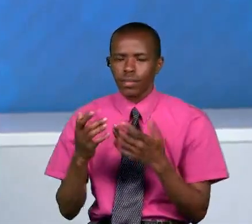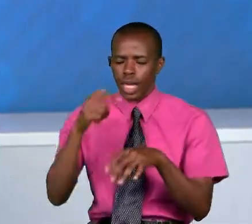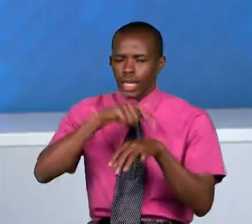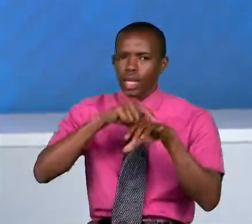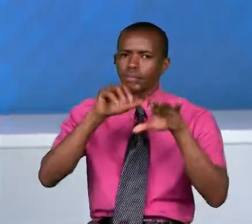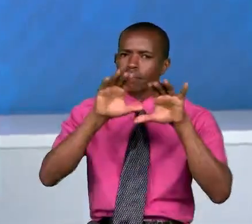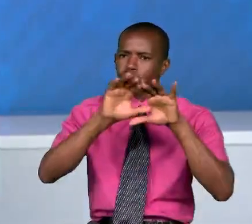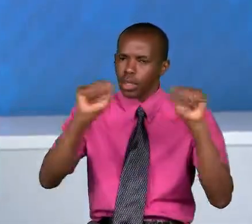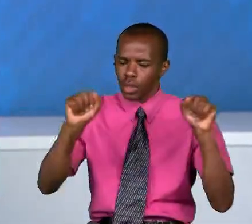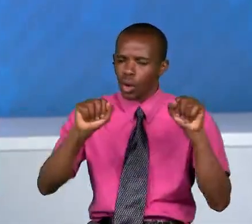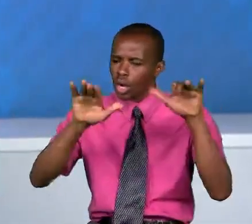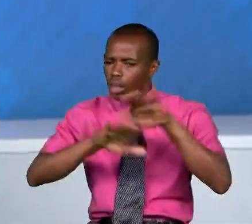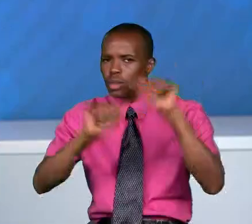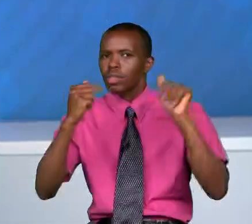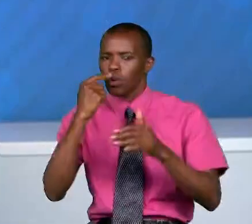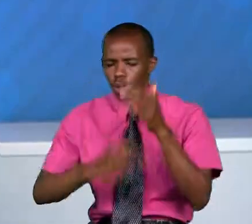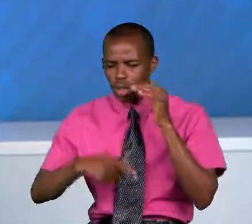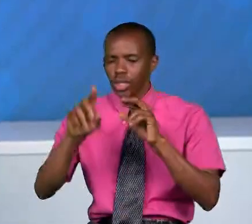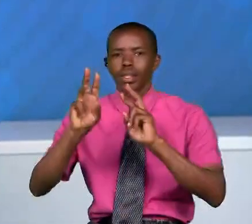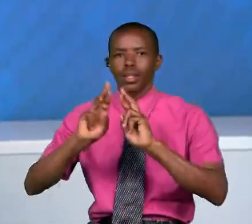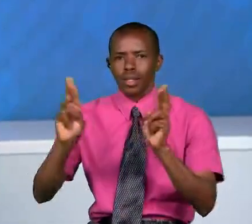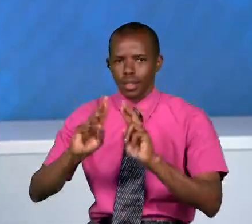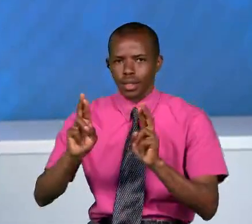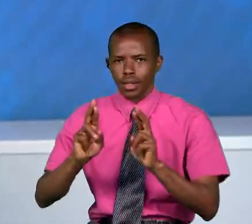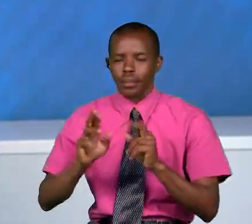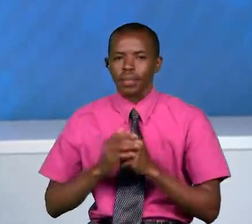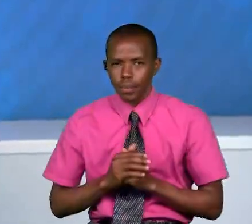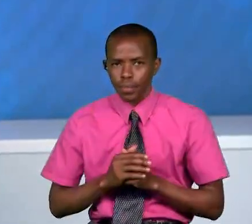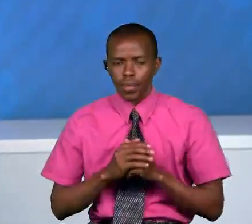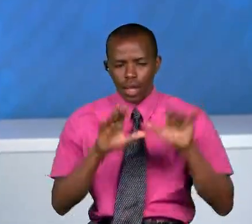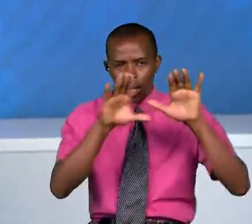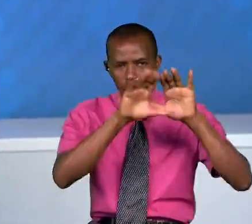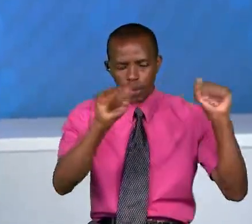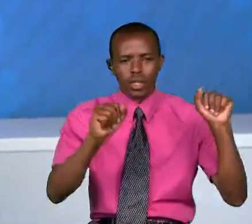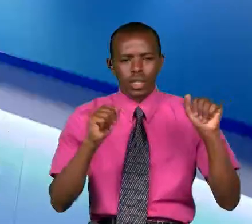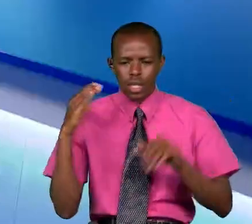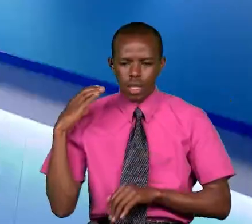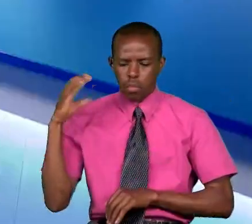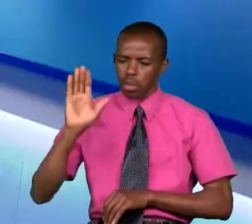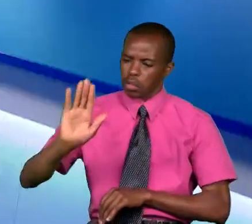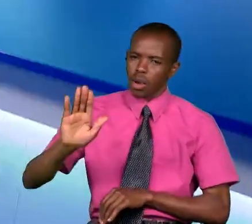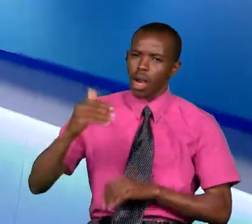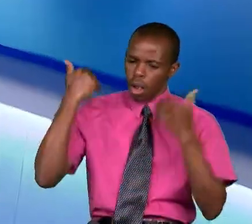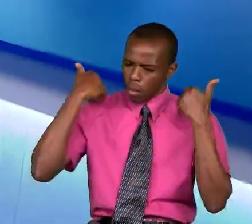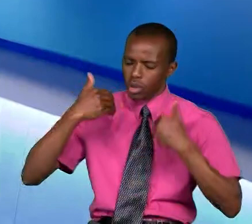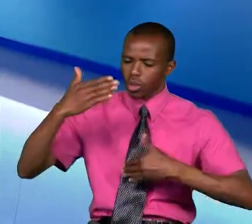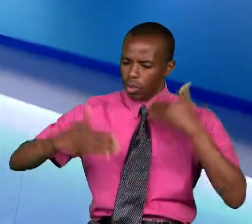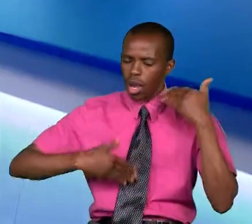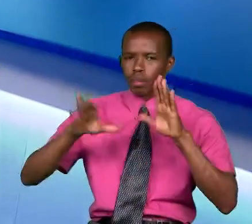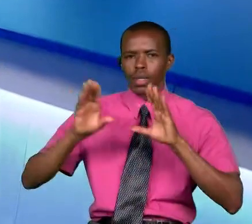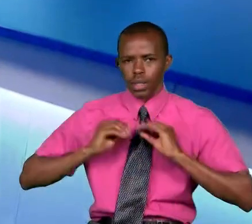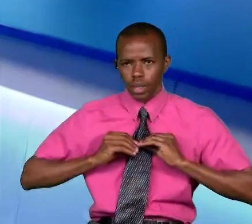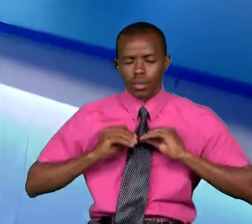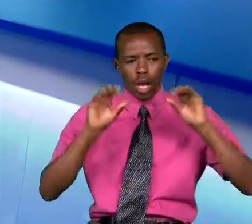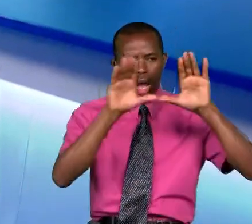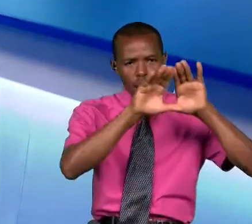president or when the deputy president said he'll be ready. At the end of the day, the president is still his boss, and I'm glad he acknowledges it. Mm. So if the president